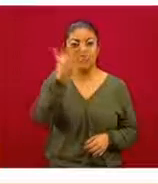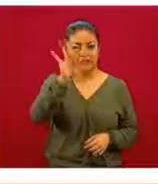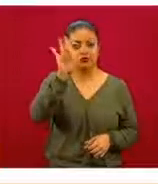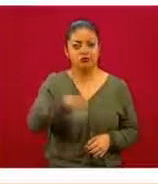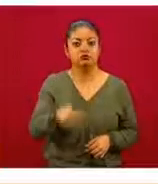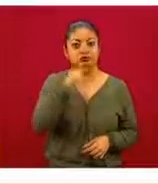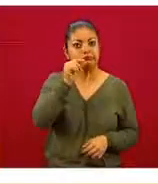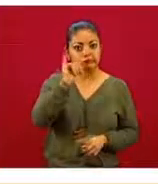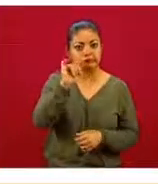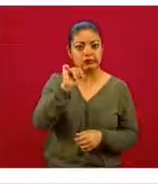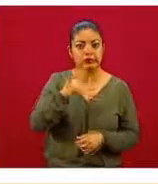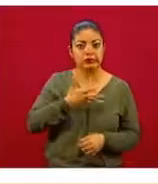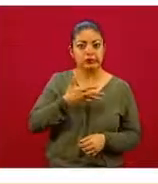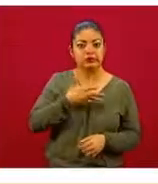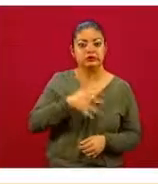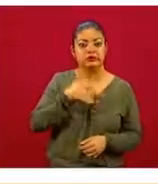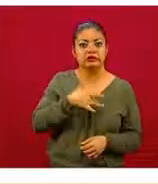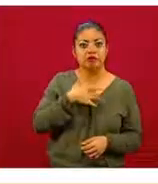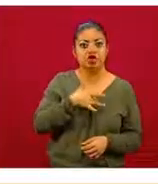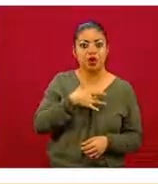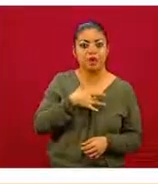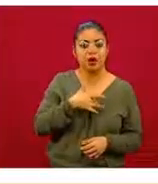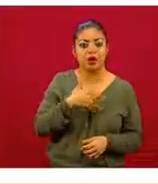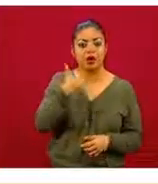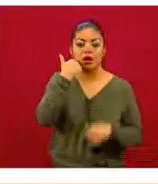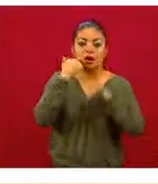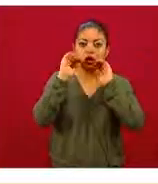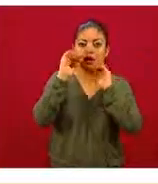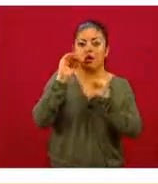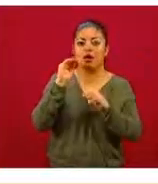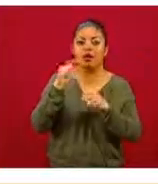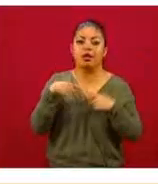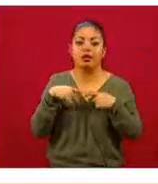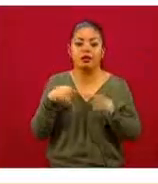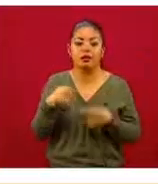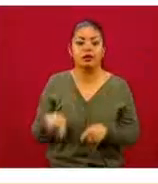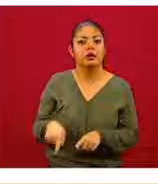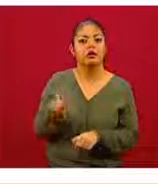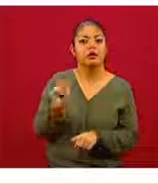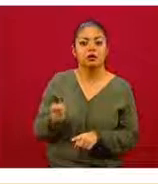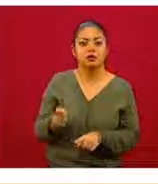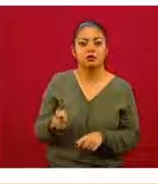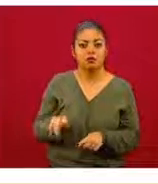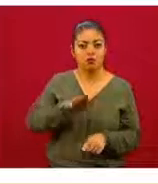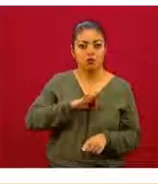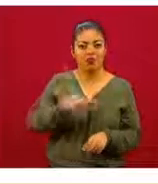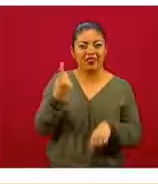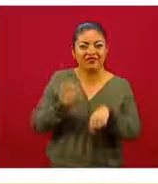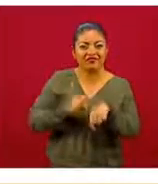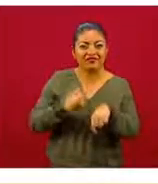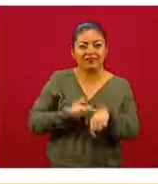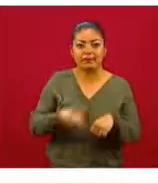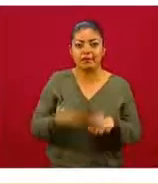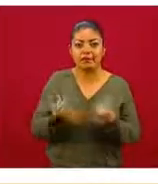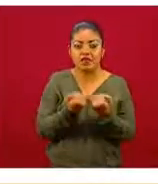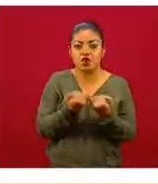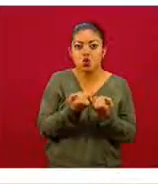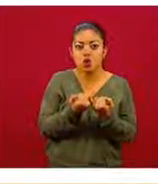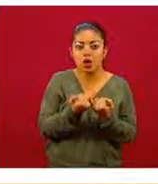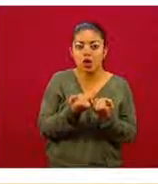who exhibit symptoms, which are approximately 10% of the cases, they're going to be